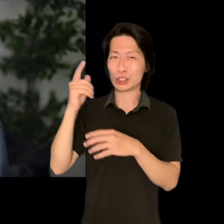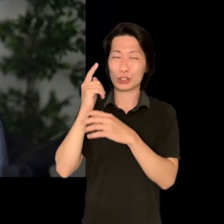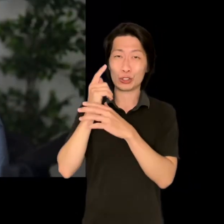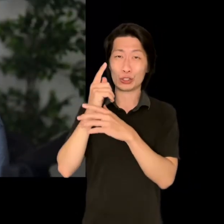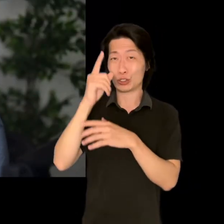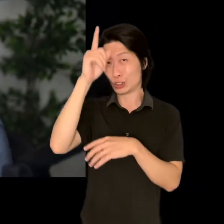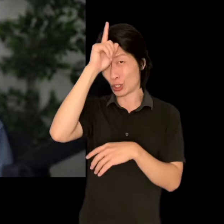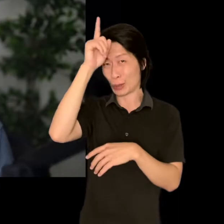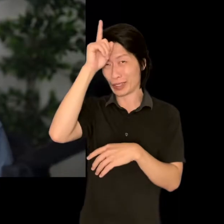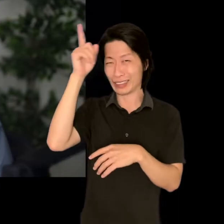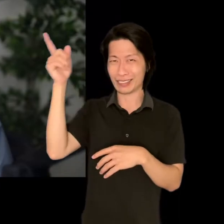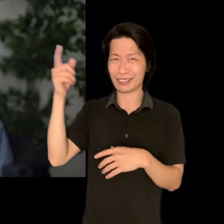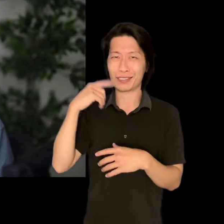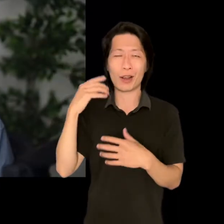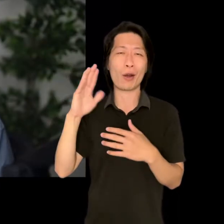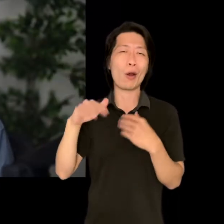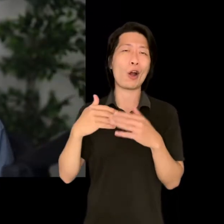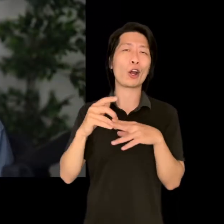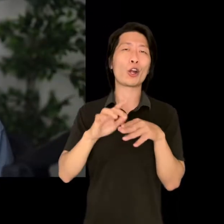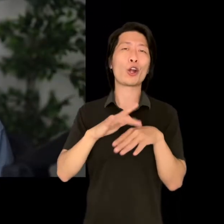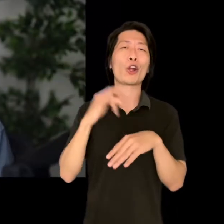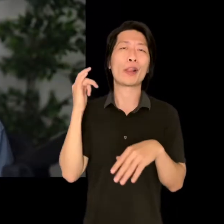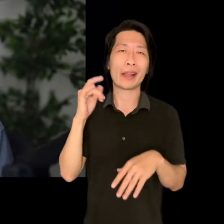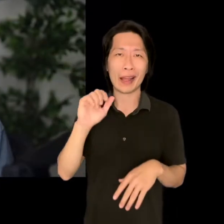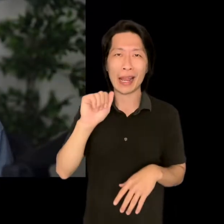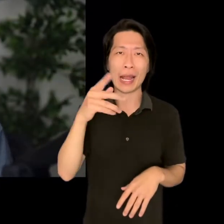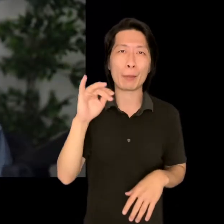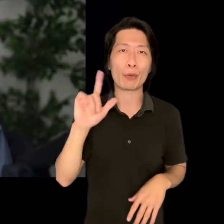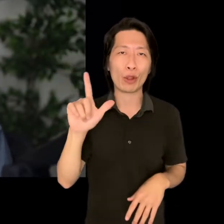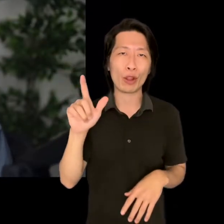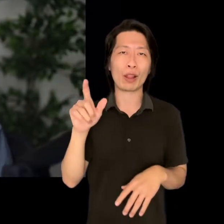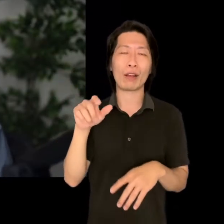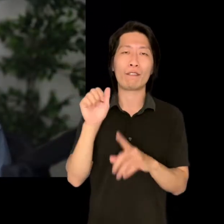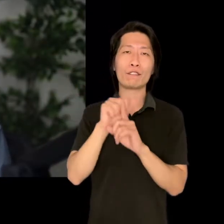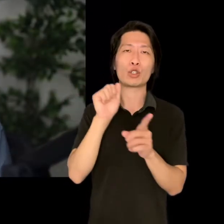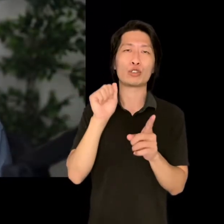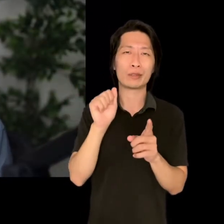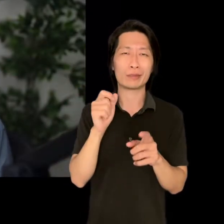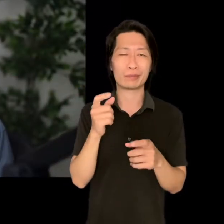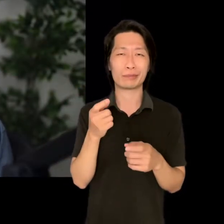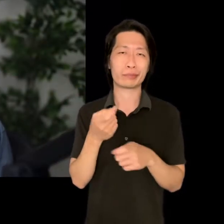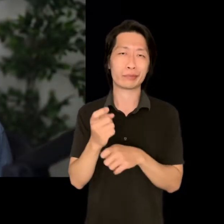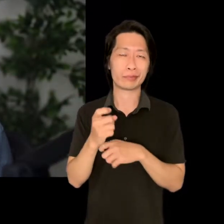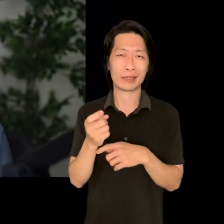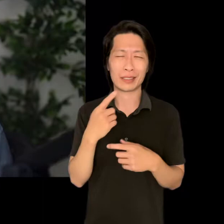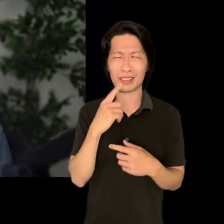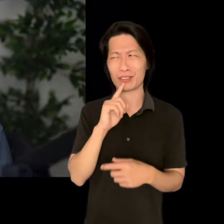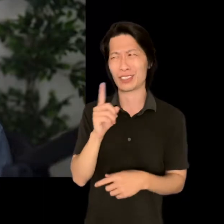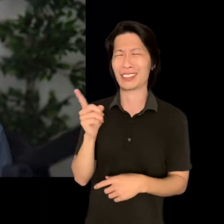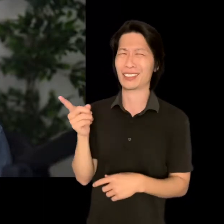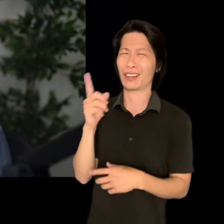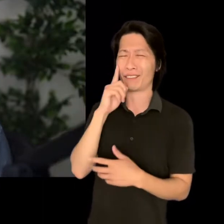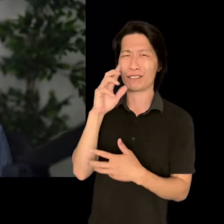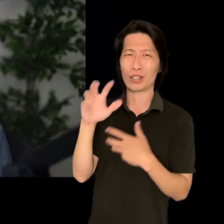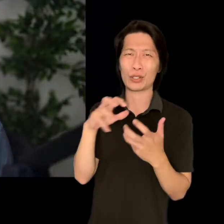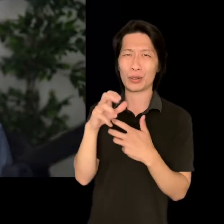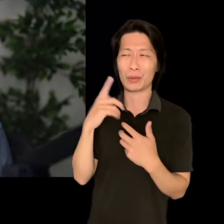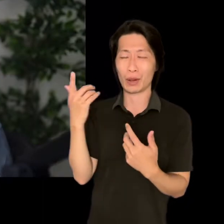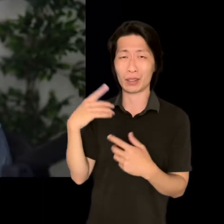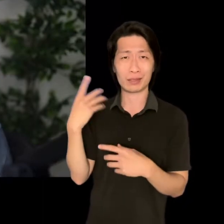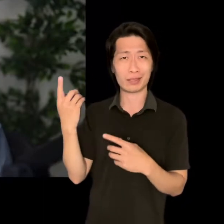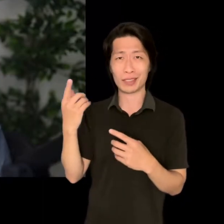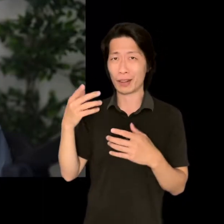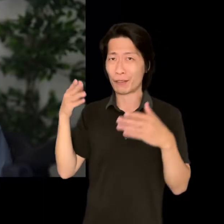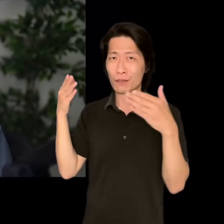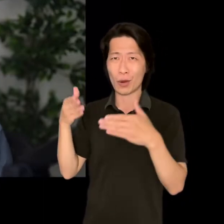Germany that all of this was just an early April Fool's prank. Now, this is kind of confusing and it's actually kind of concerning because it all